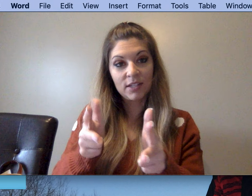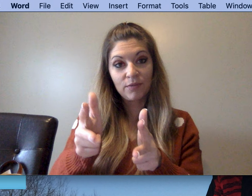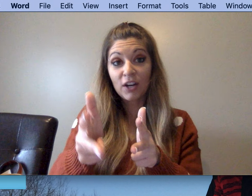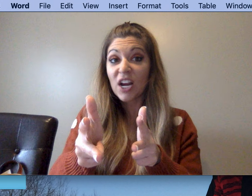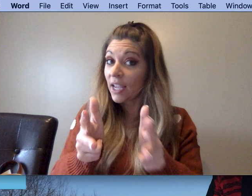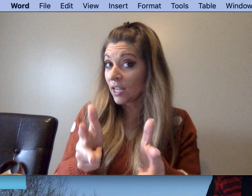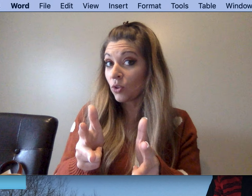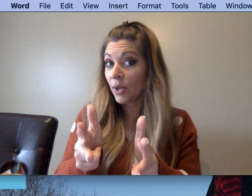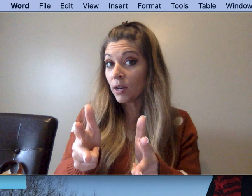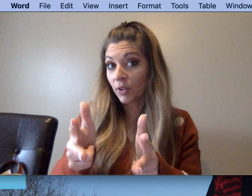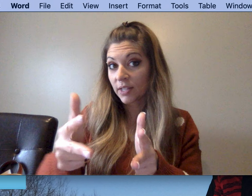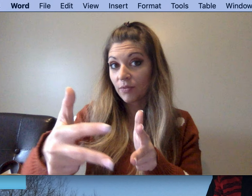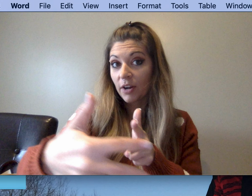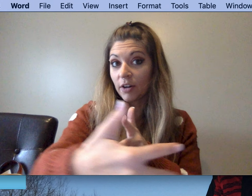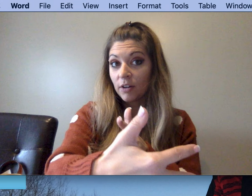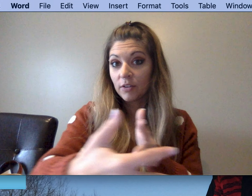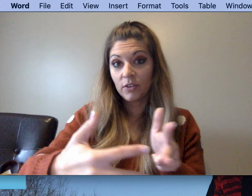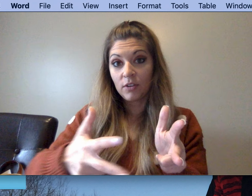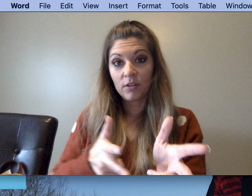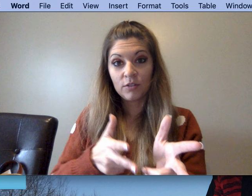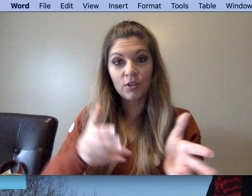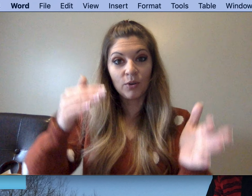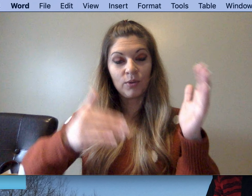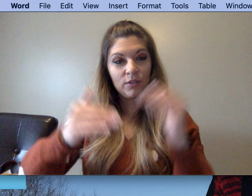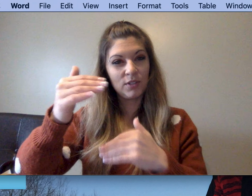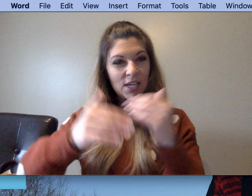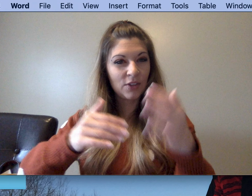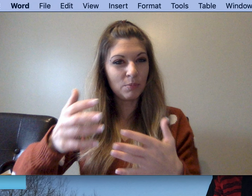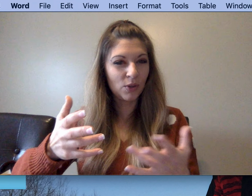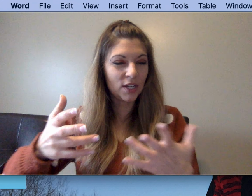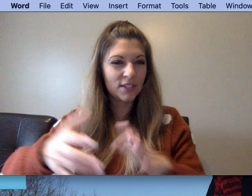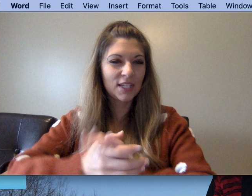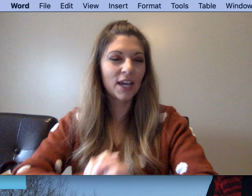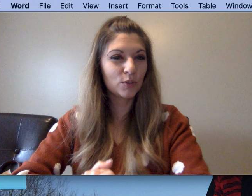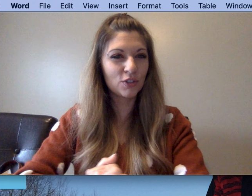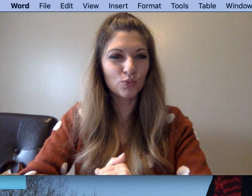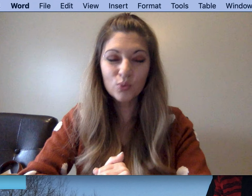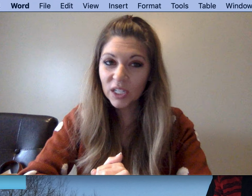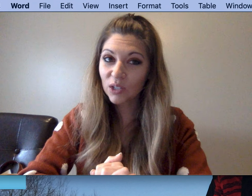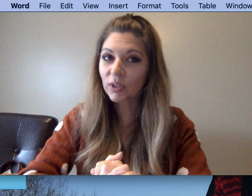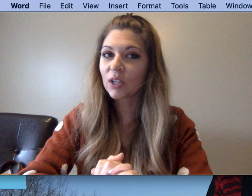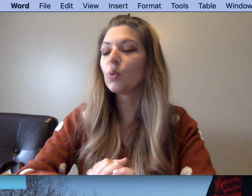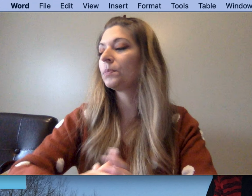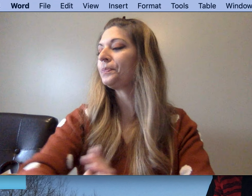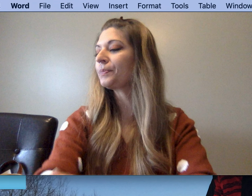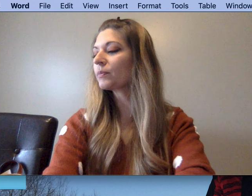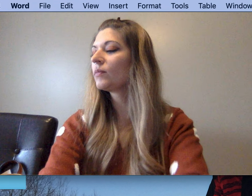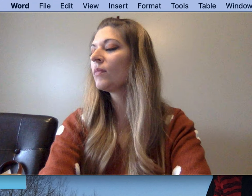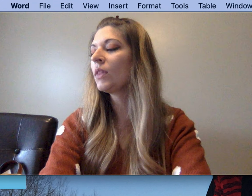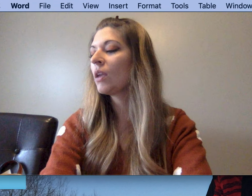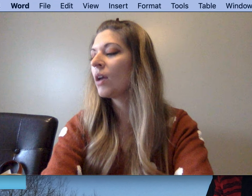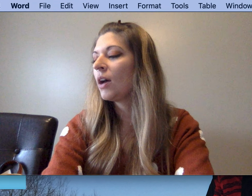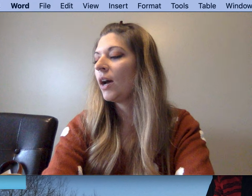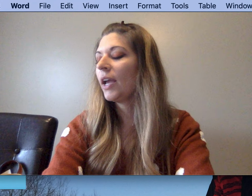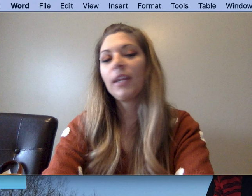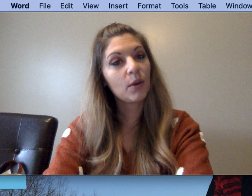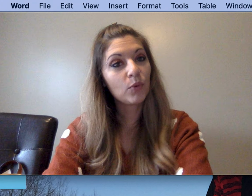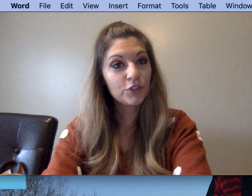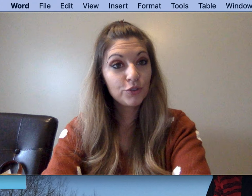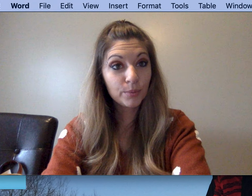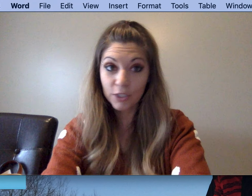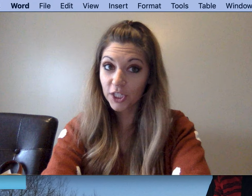semantic classifier and locative classifier. So you see how they build and stack, which is really, really cool.